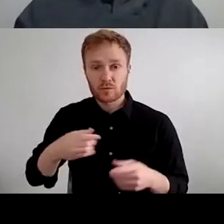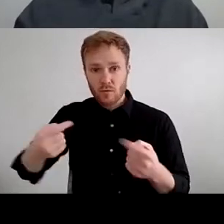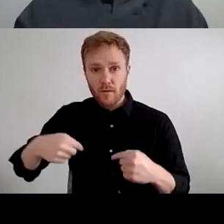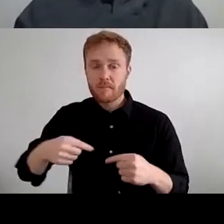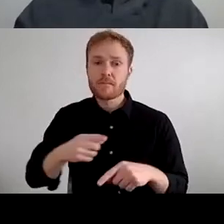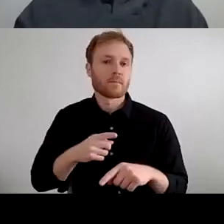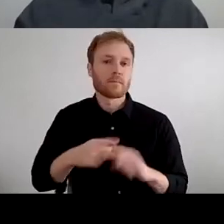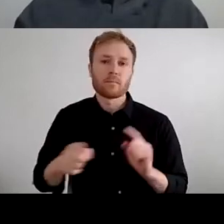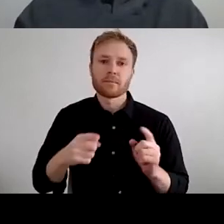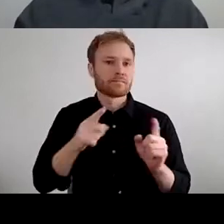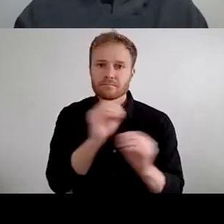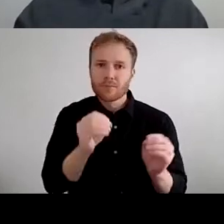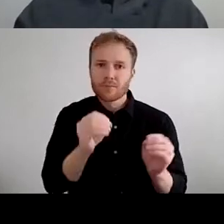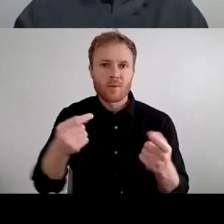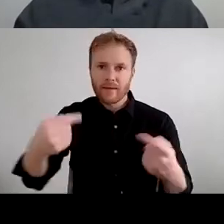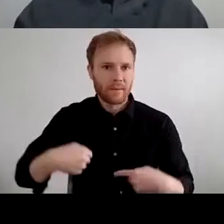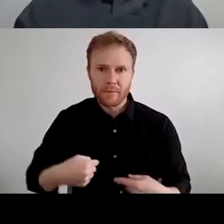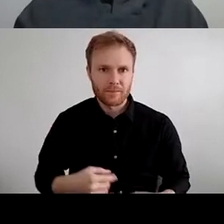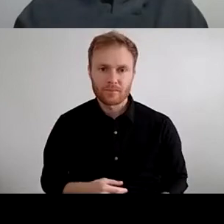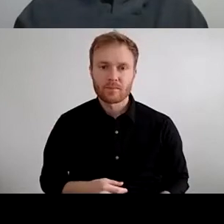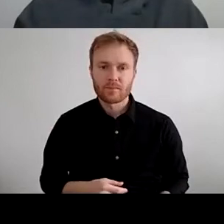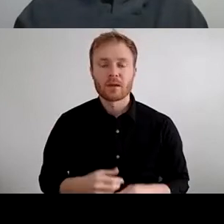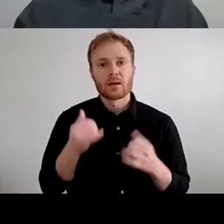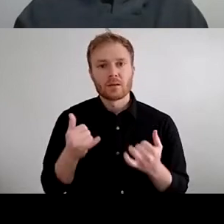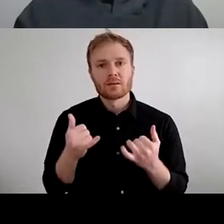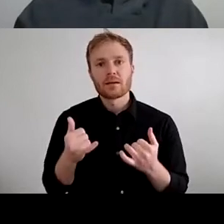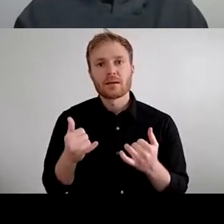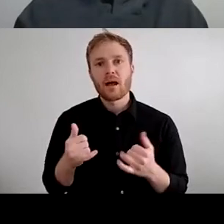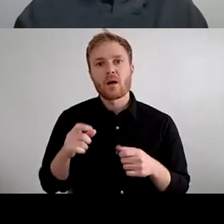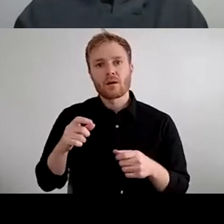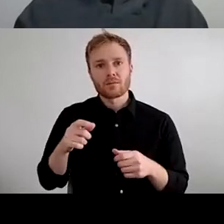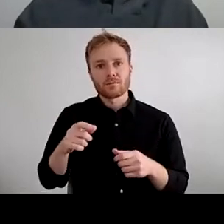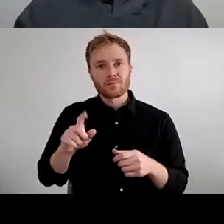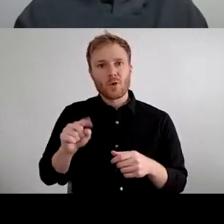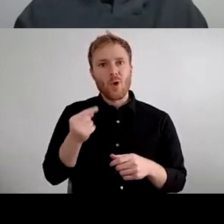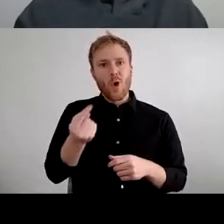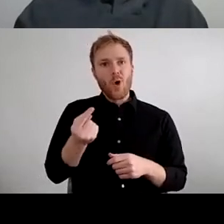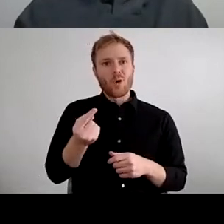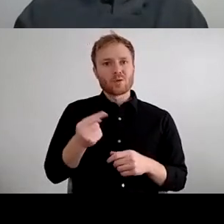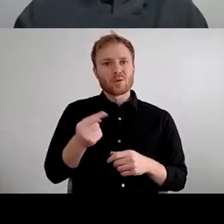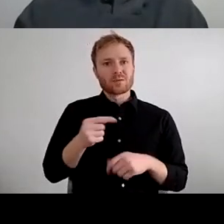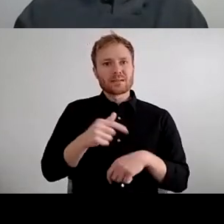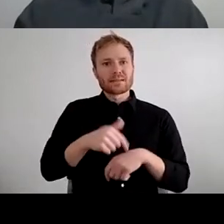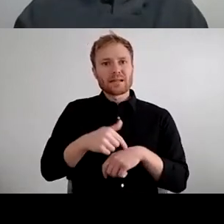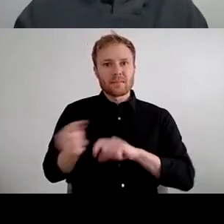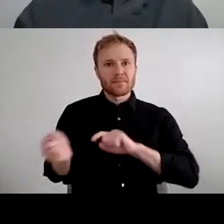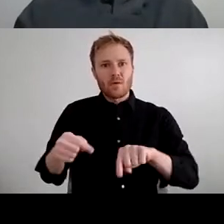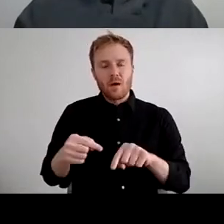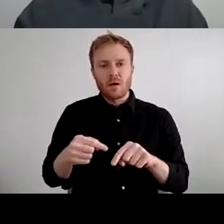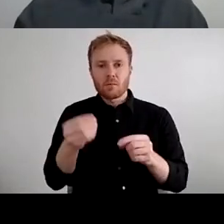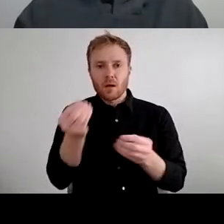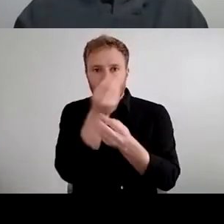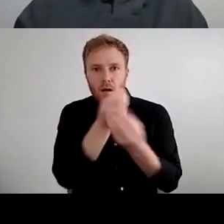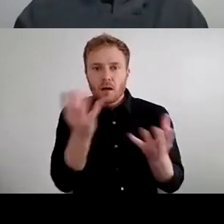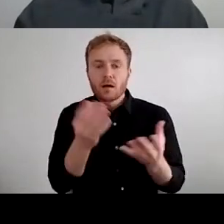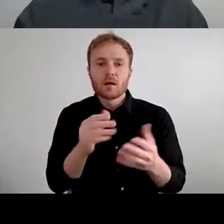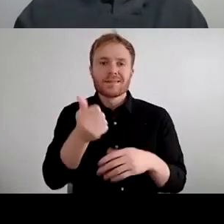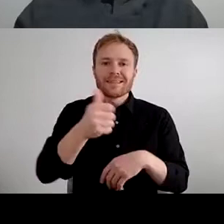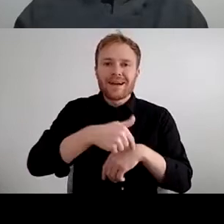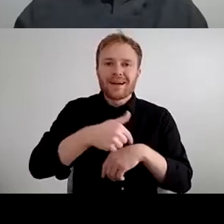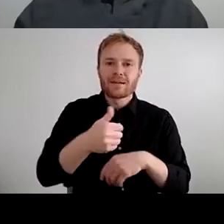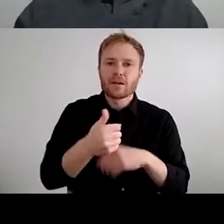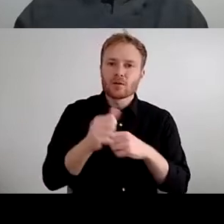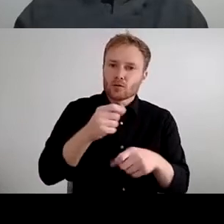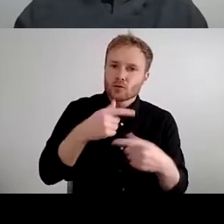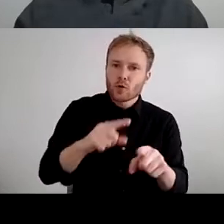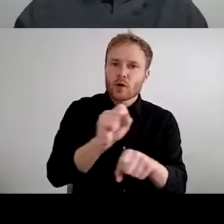only way to provide input is through these city council meetings that take place at 10 a.m. during work hours. Literally, I am not here